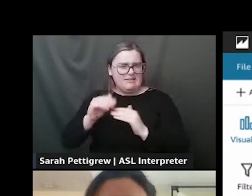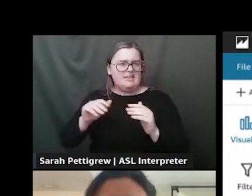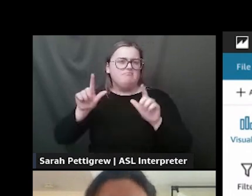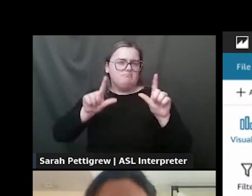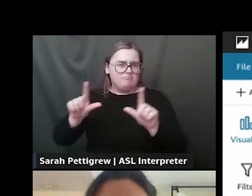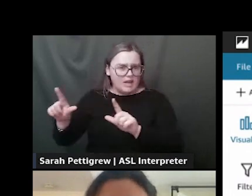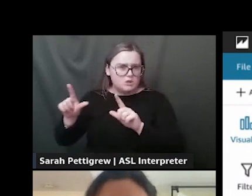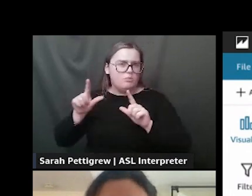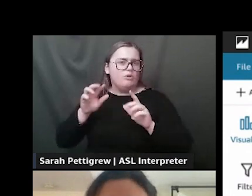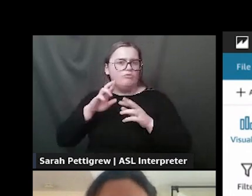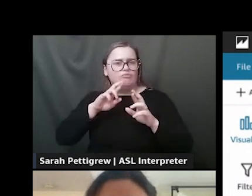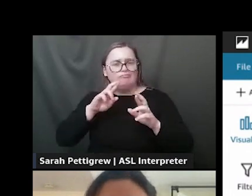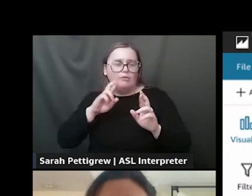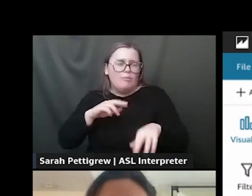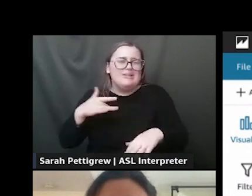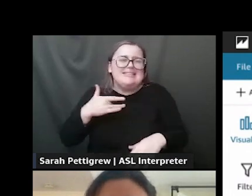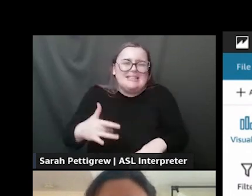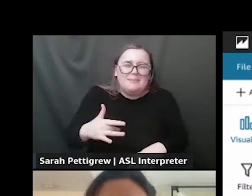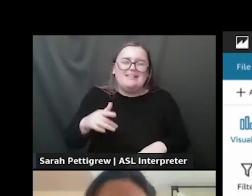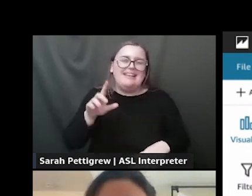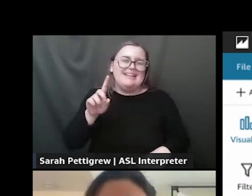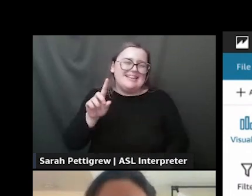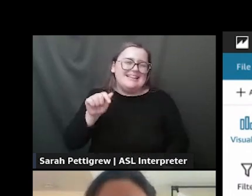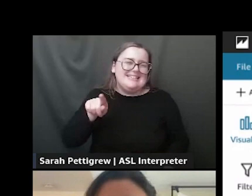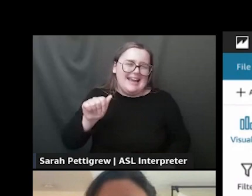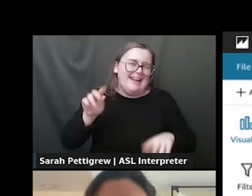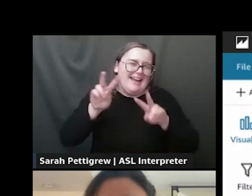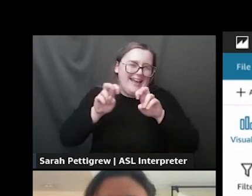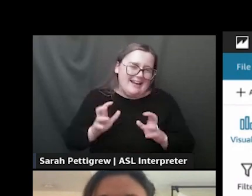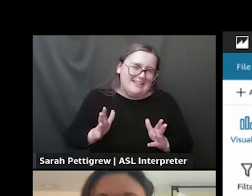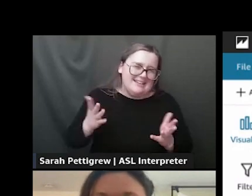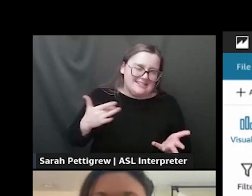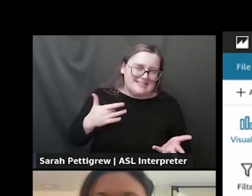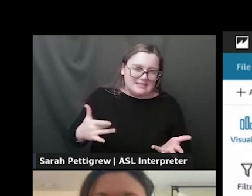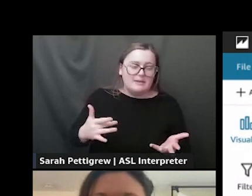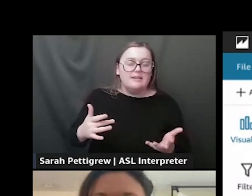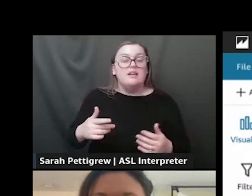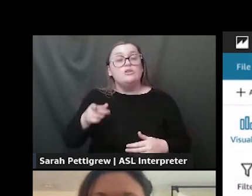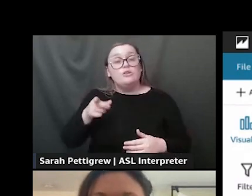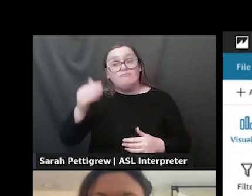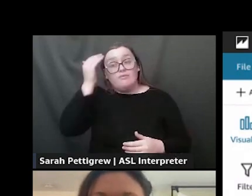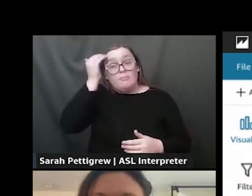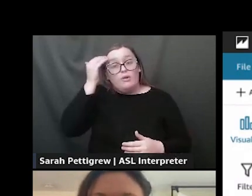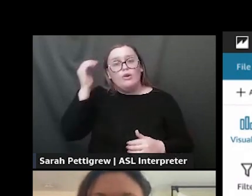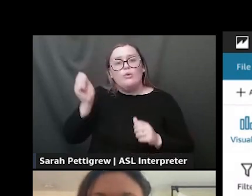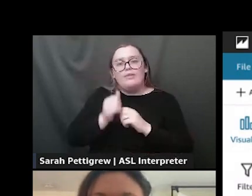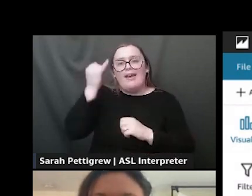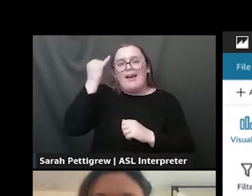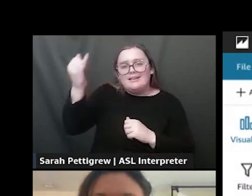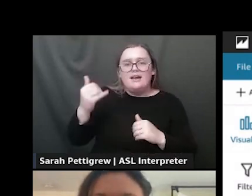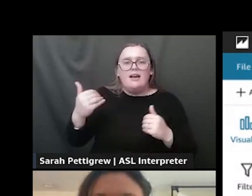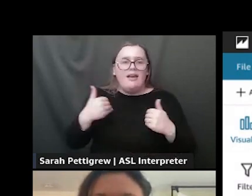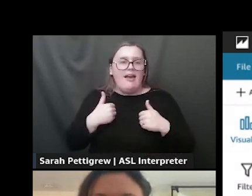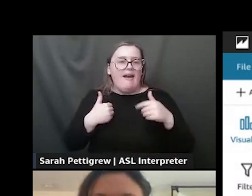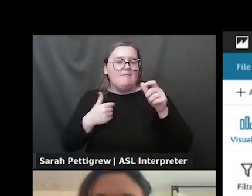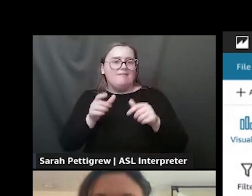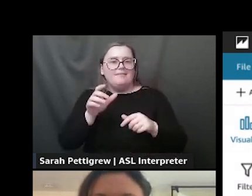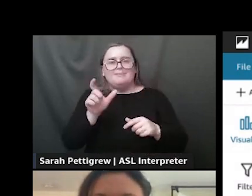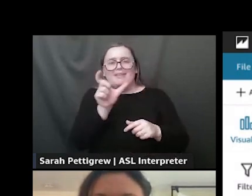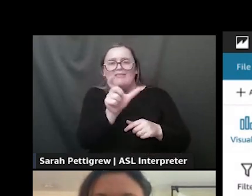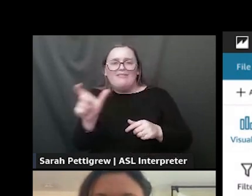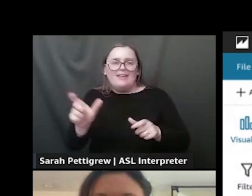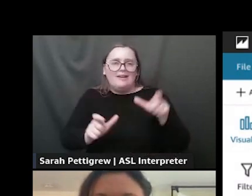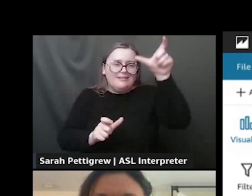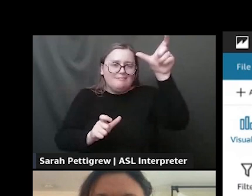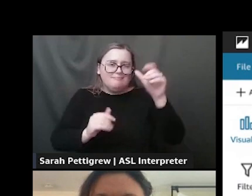data analysts, typically in an organization, and so they'll be real familiar with the idea of, hey, we've got field list over here, and